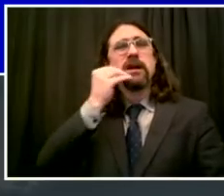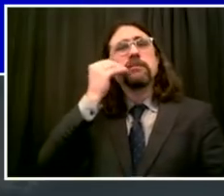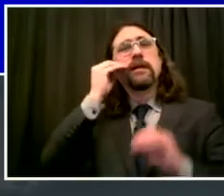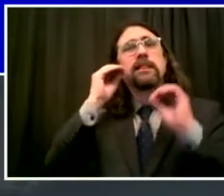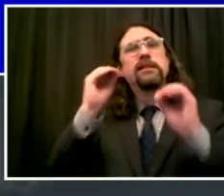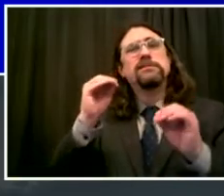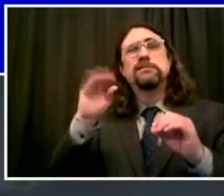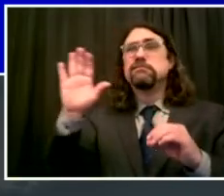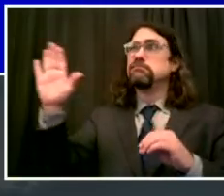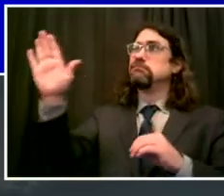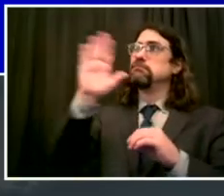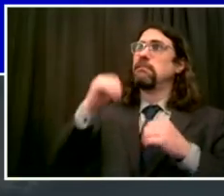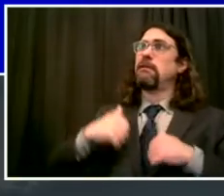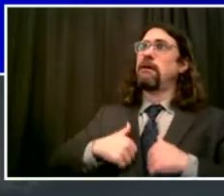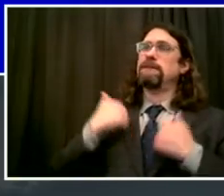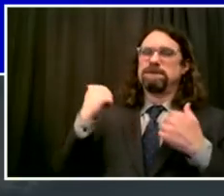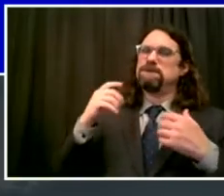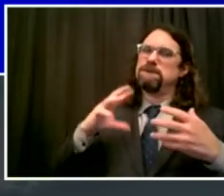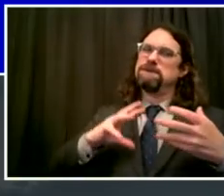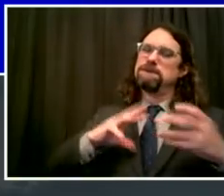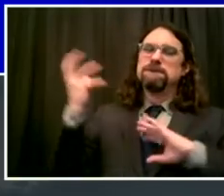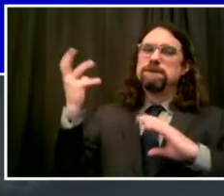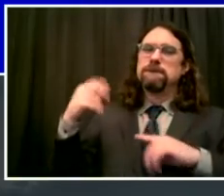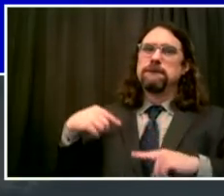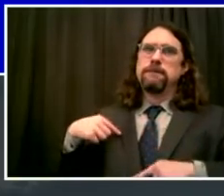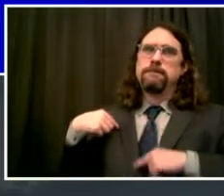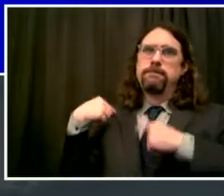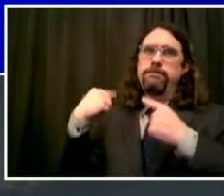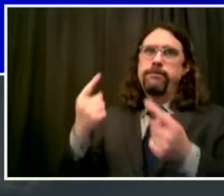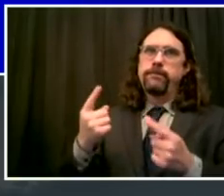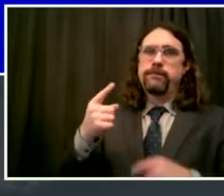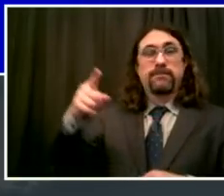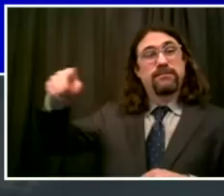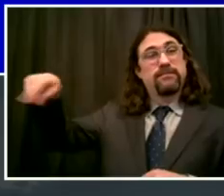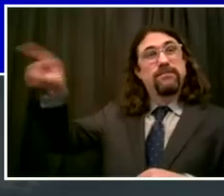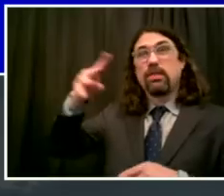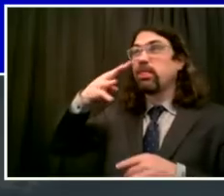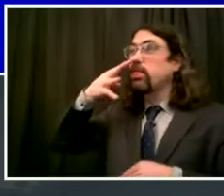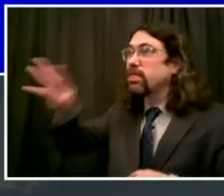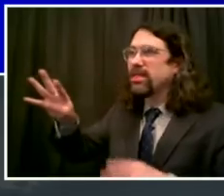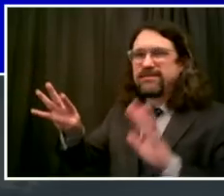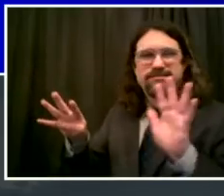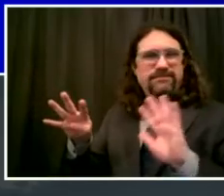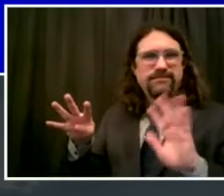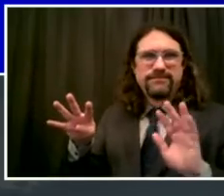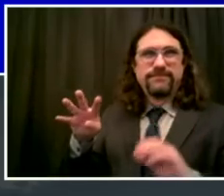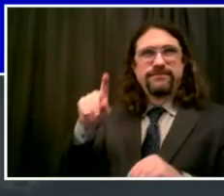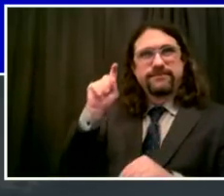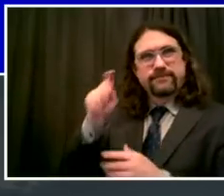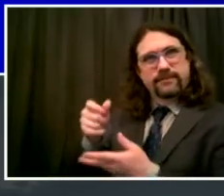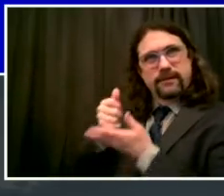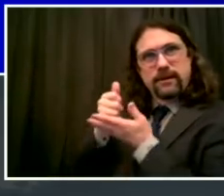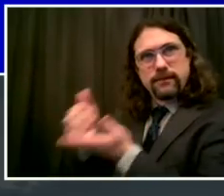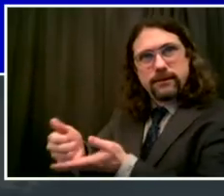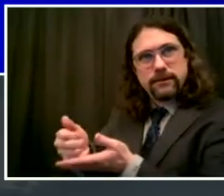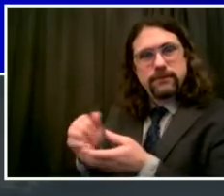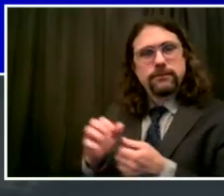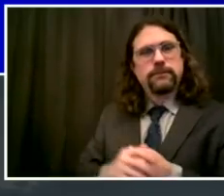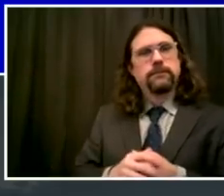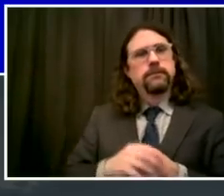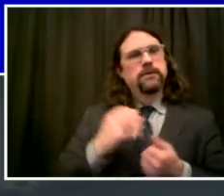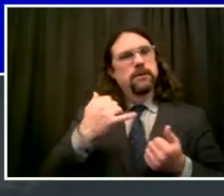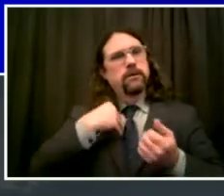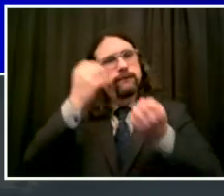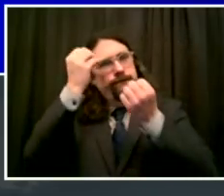to help them back and to create a better reality for homeless people. So I have two updates today. And the